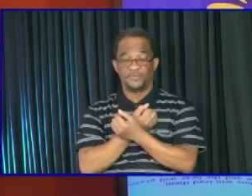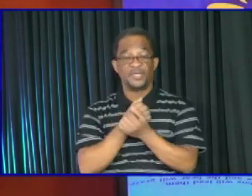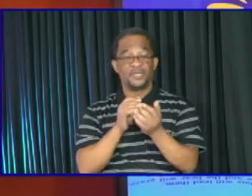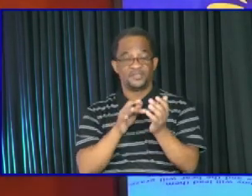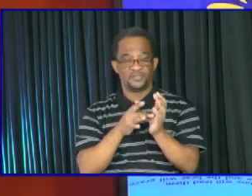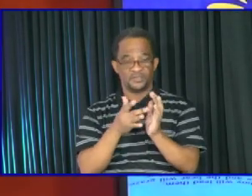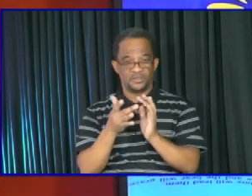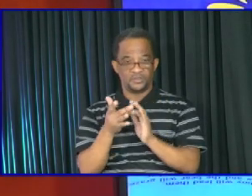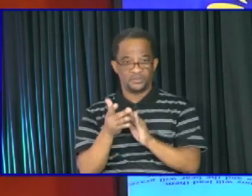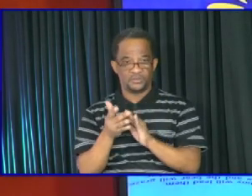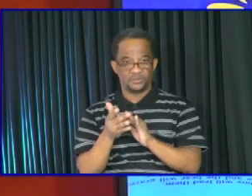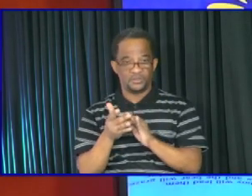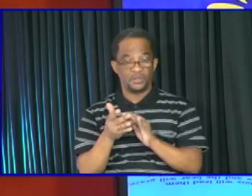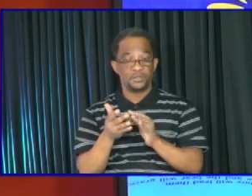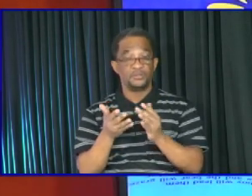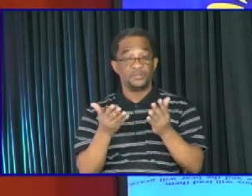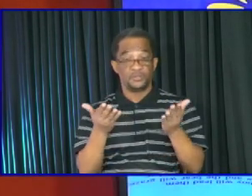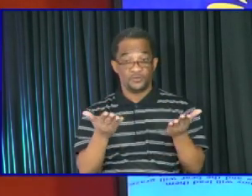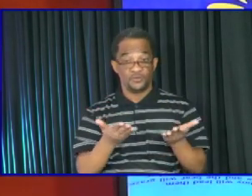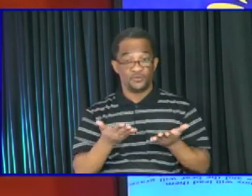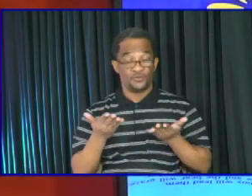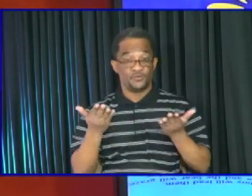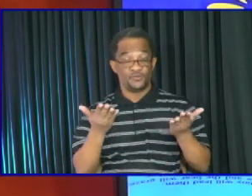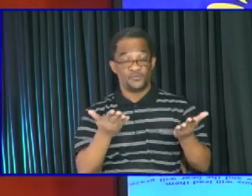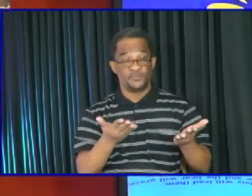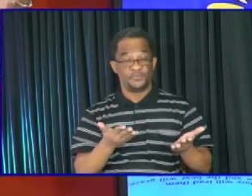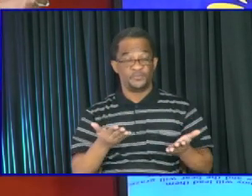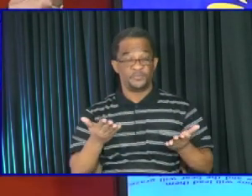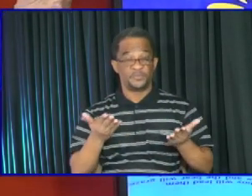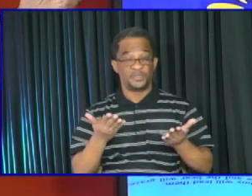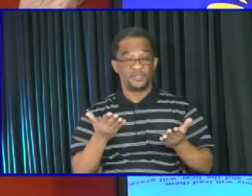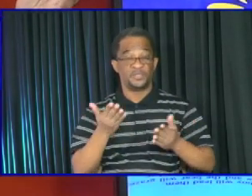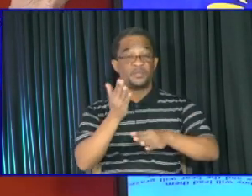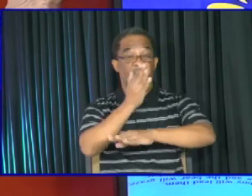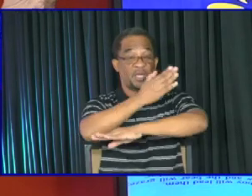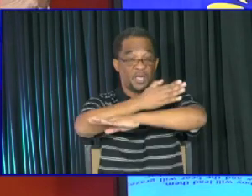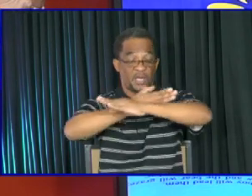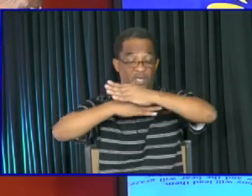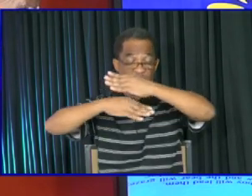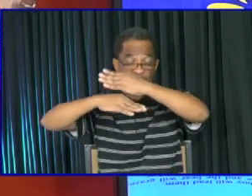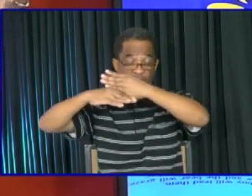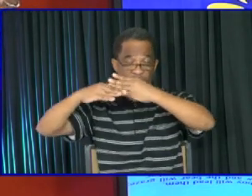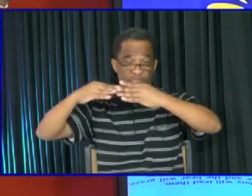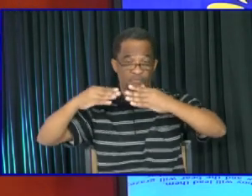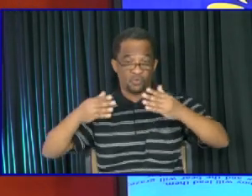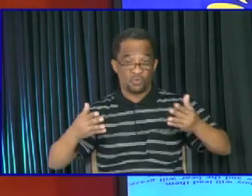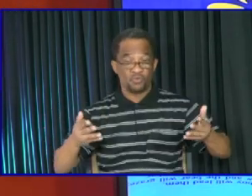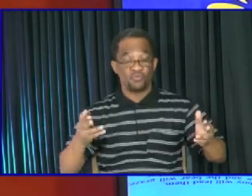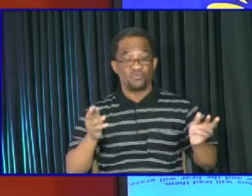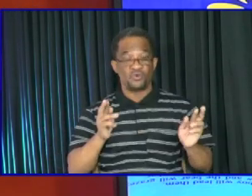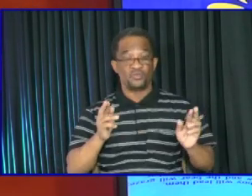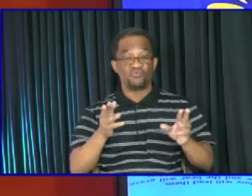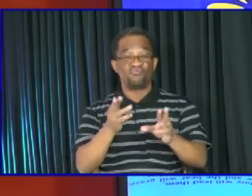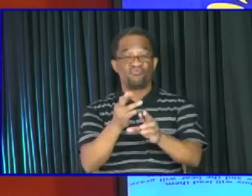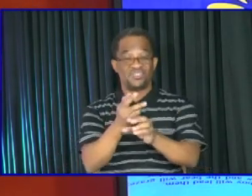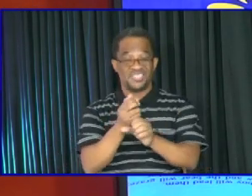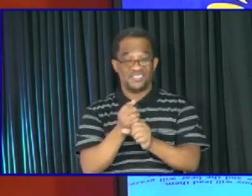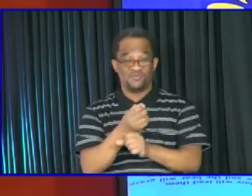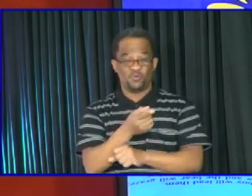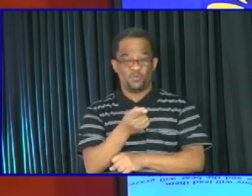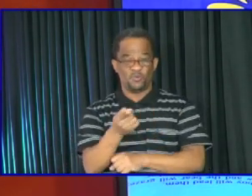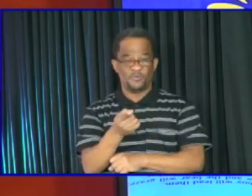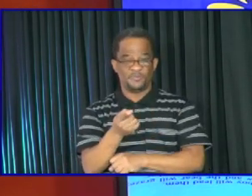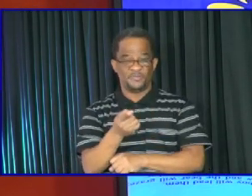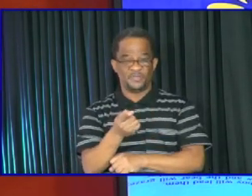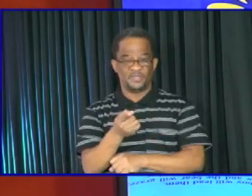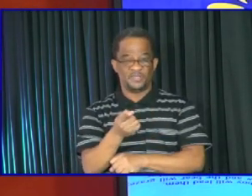Jesus is here with his arms open wide. You can see him with